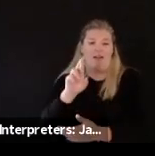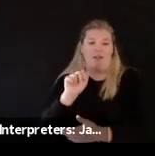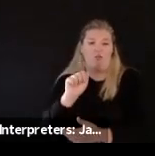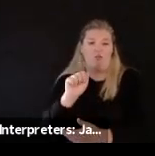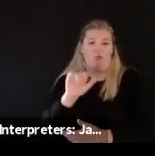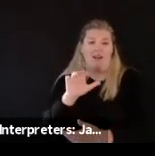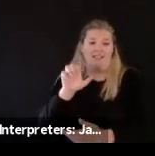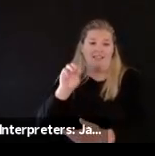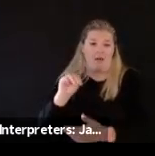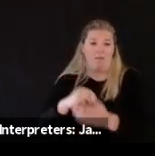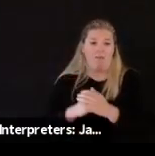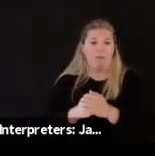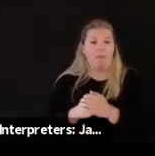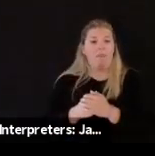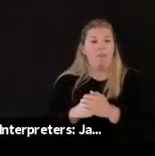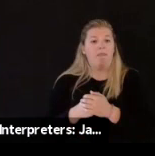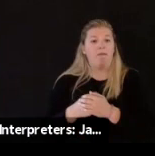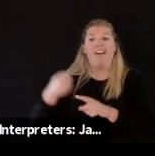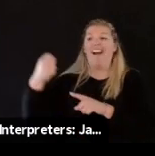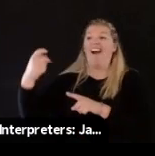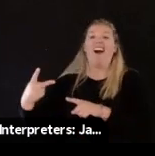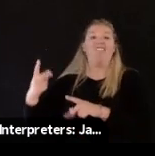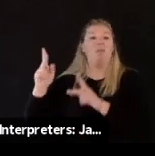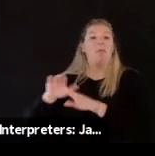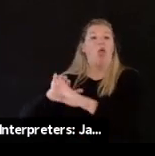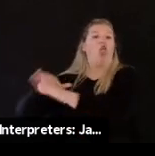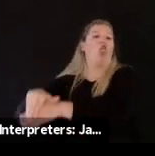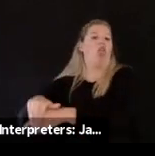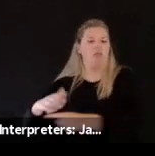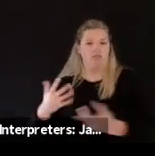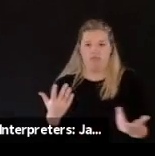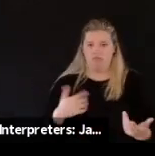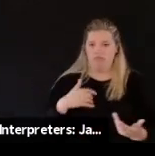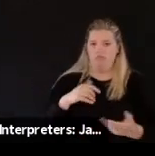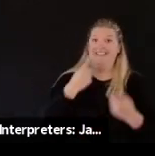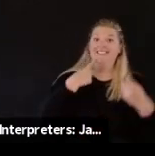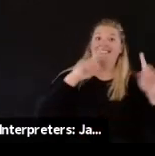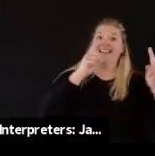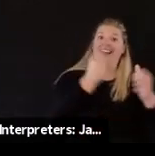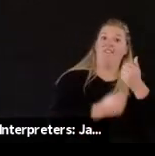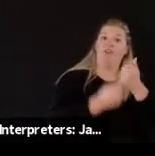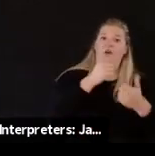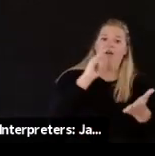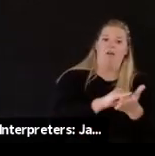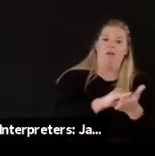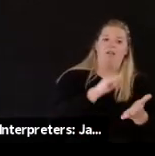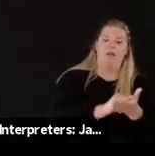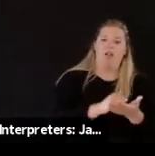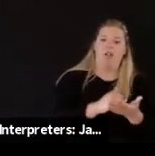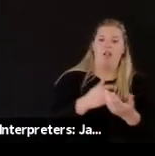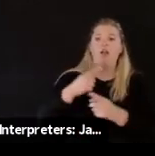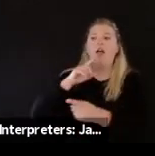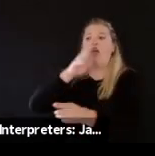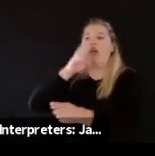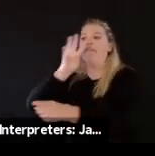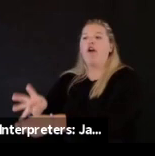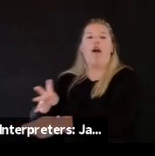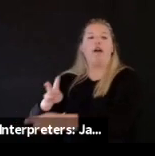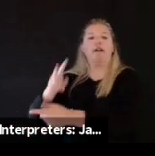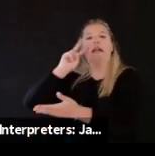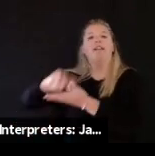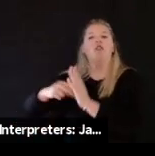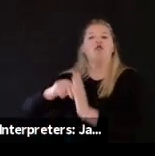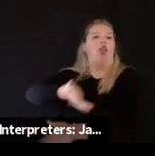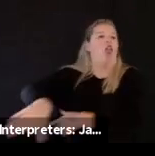Because we cannot all succeed when half of us are held back and half of us are forgotten and half of us are intentionally left behind.